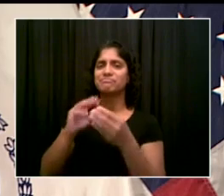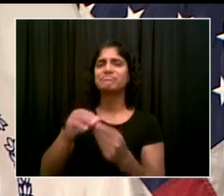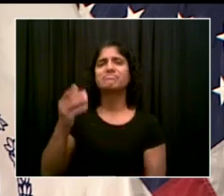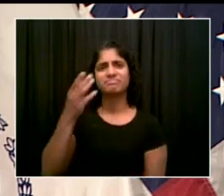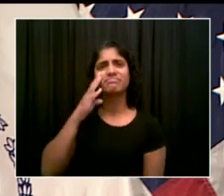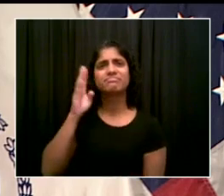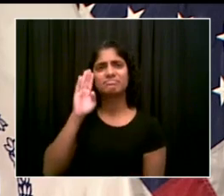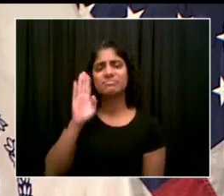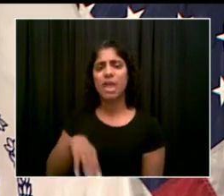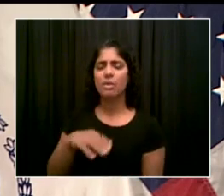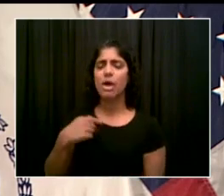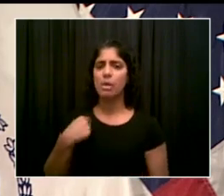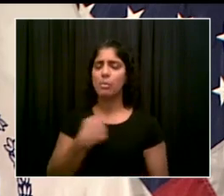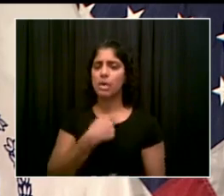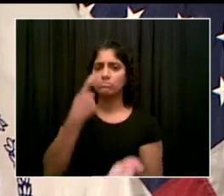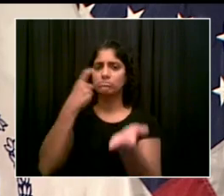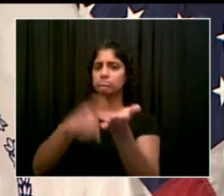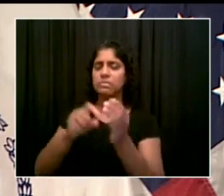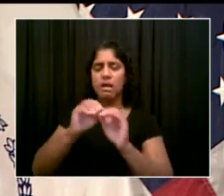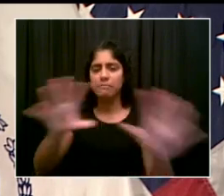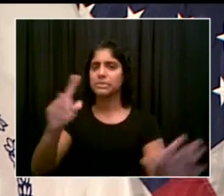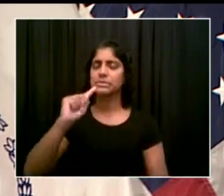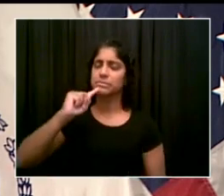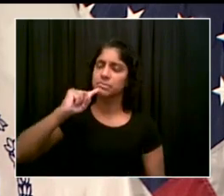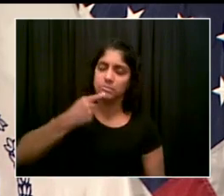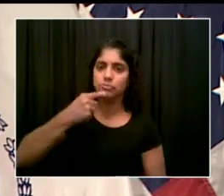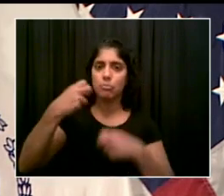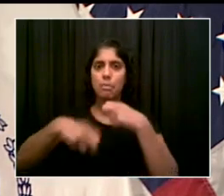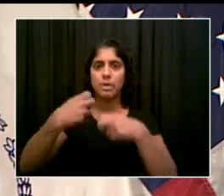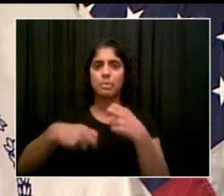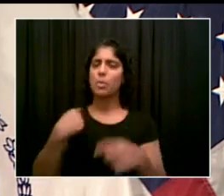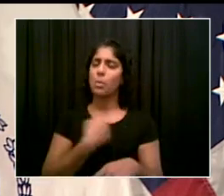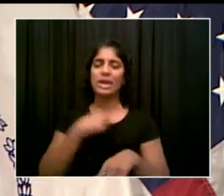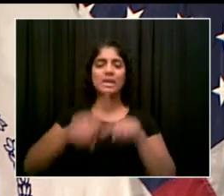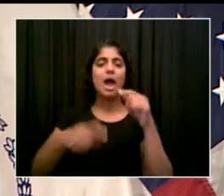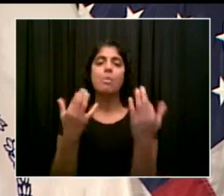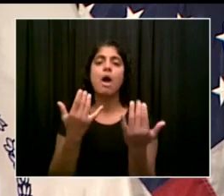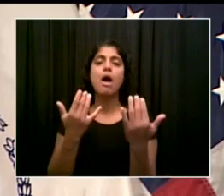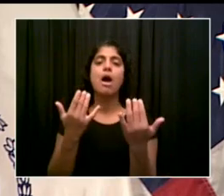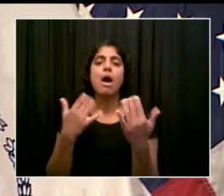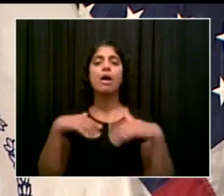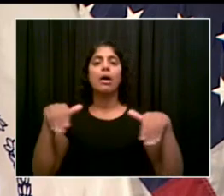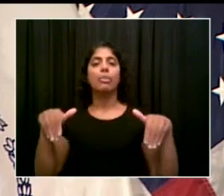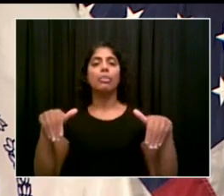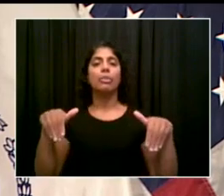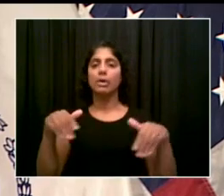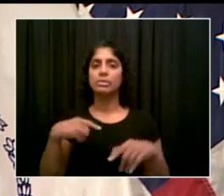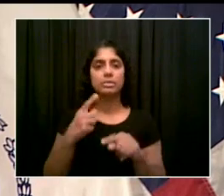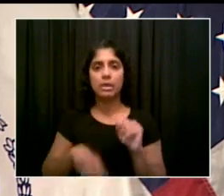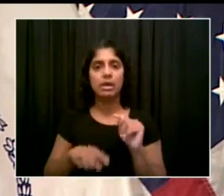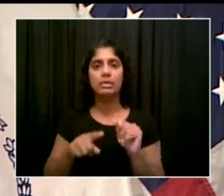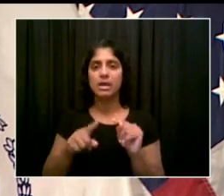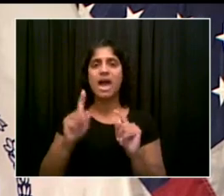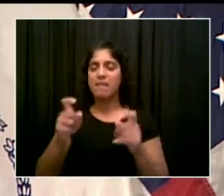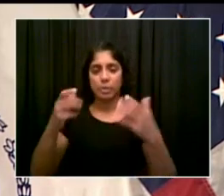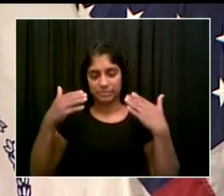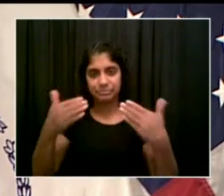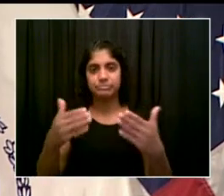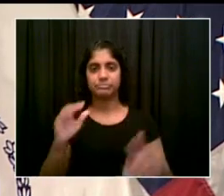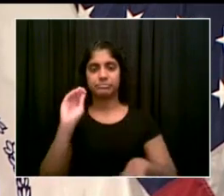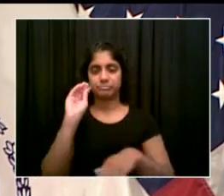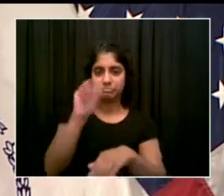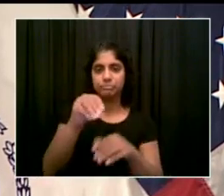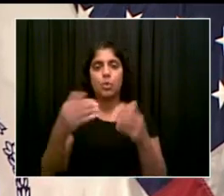is an initial approach that balances different concerns effectively. That I think there's